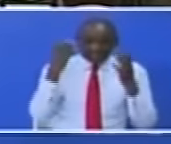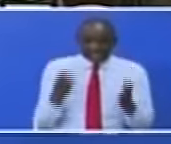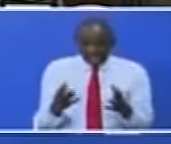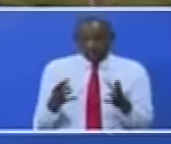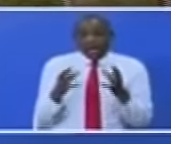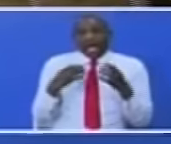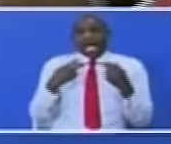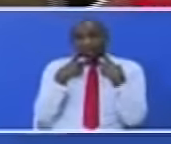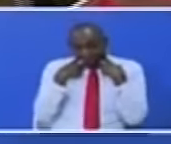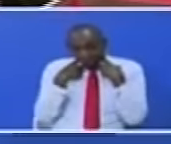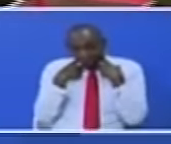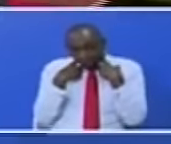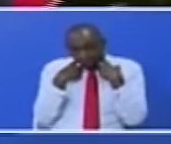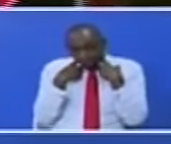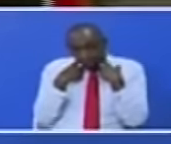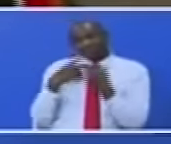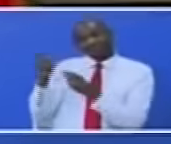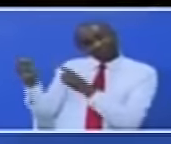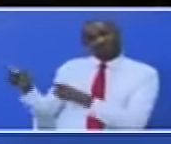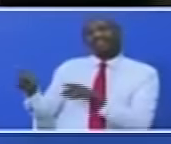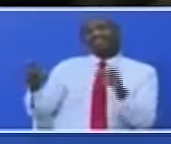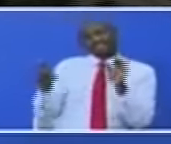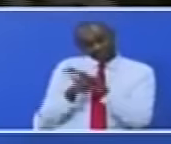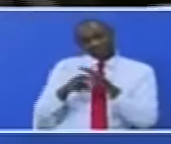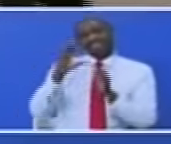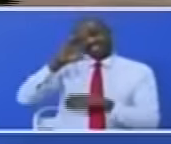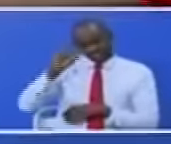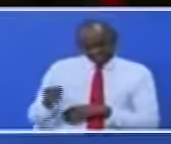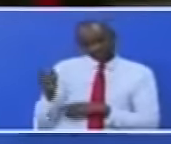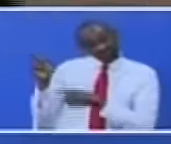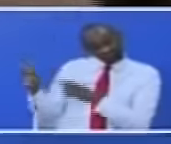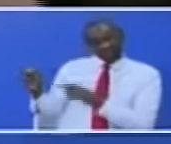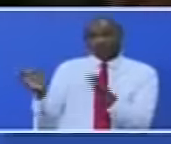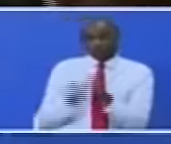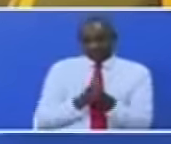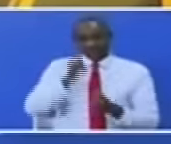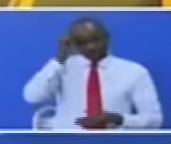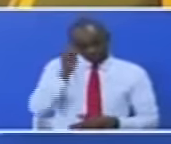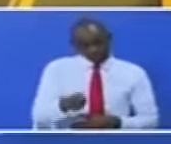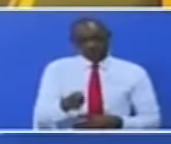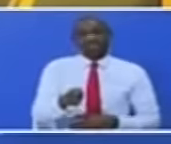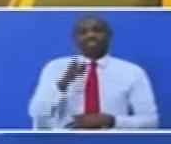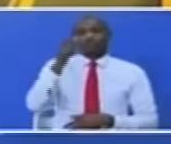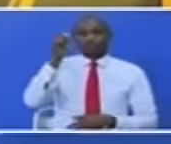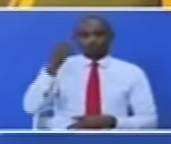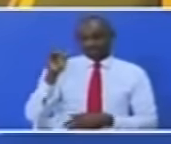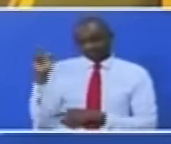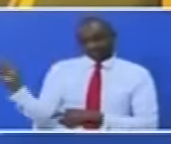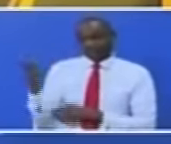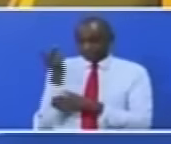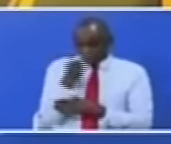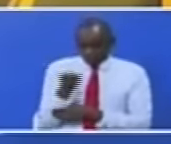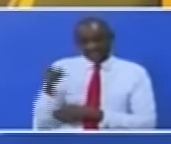limbo. 70-year-old Deputy Chief Justice Kalpana Rawal and suspended Supreme Court Judge Philip Tunoi,